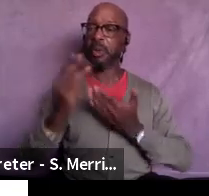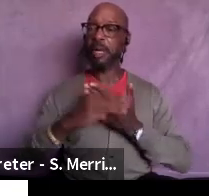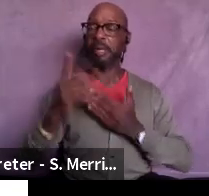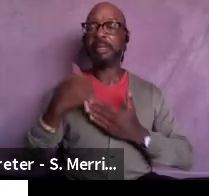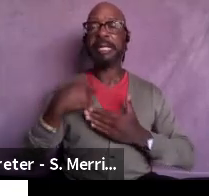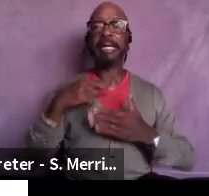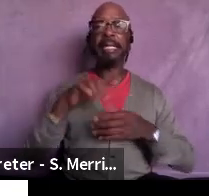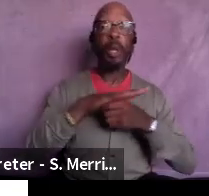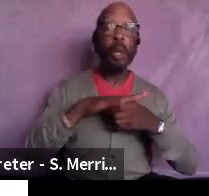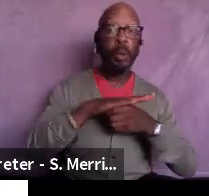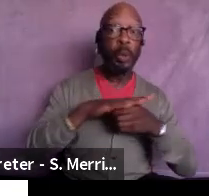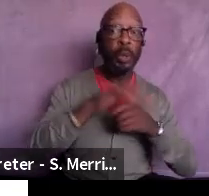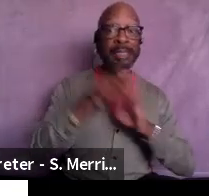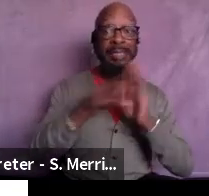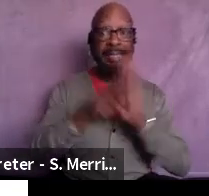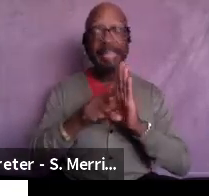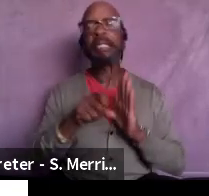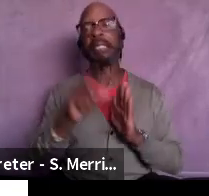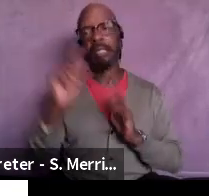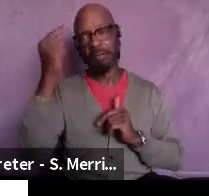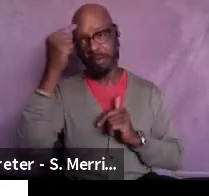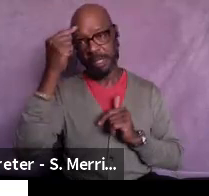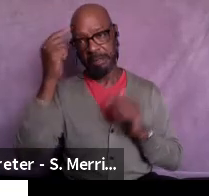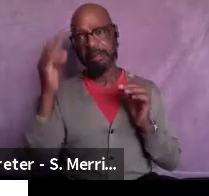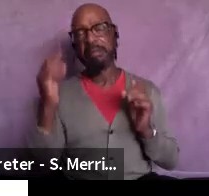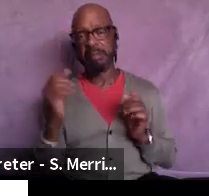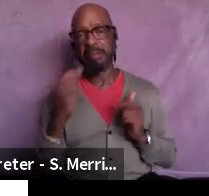local governments. Next slide, please.